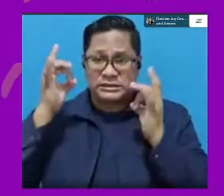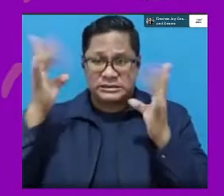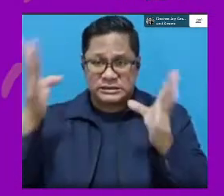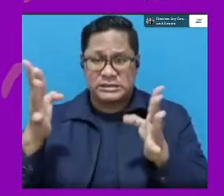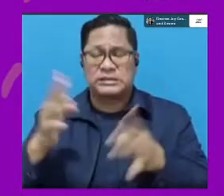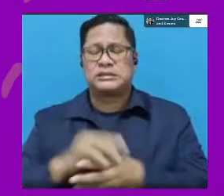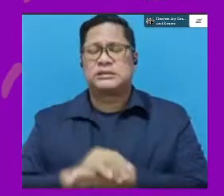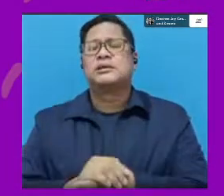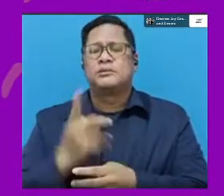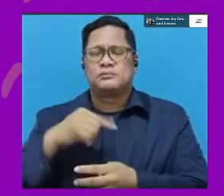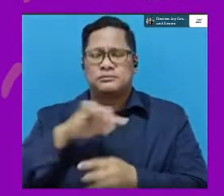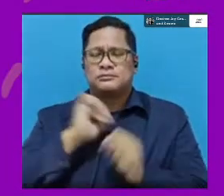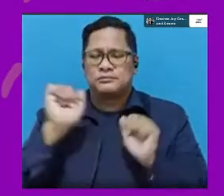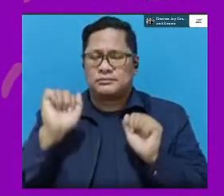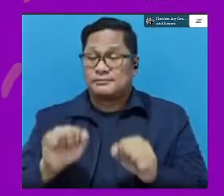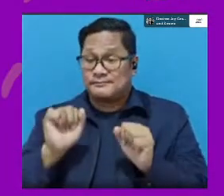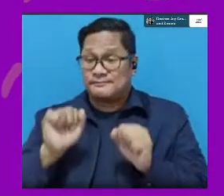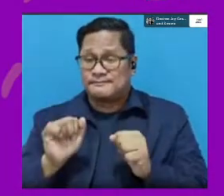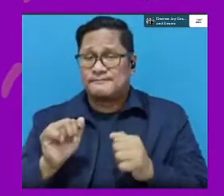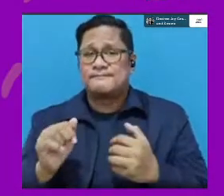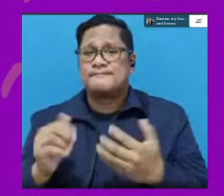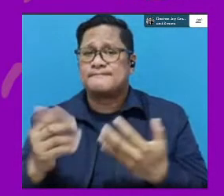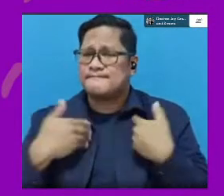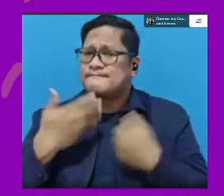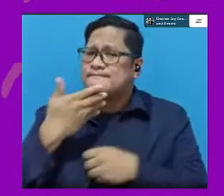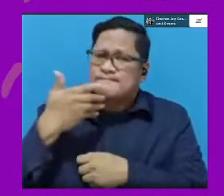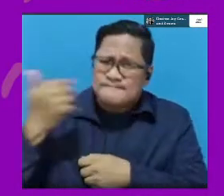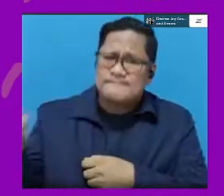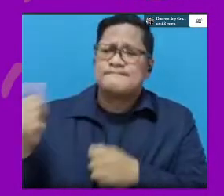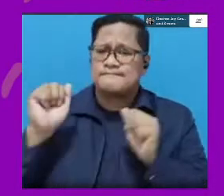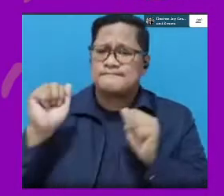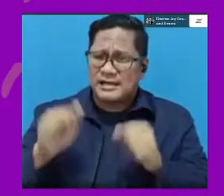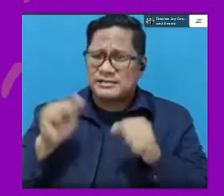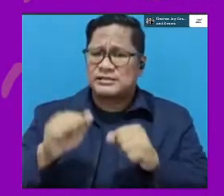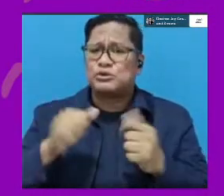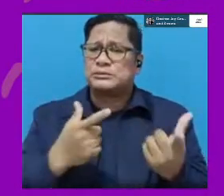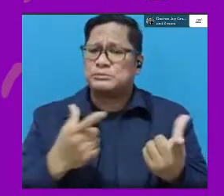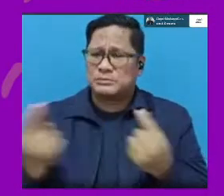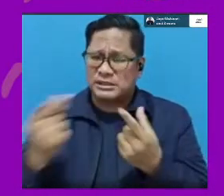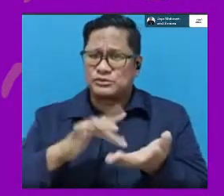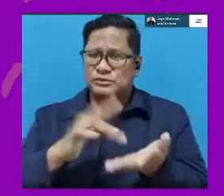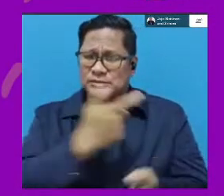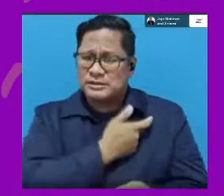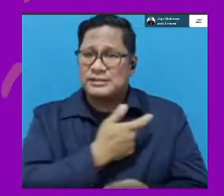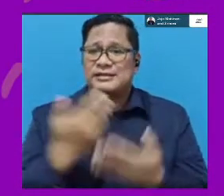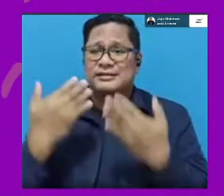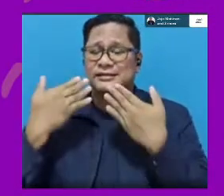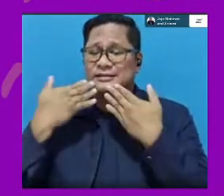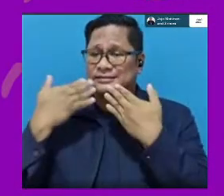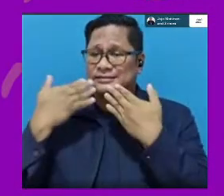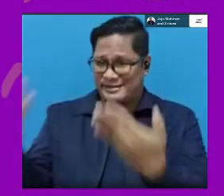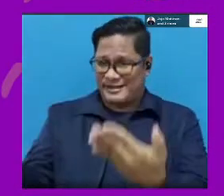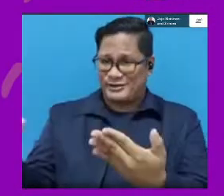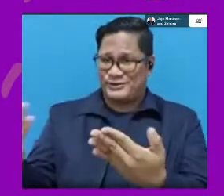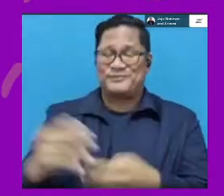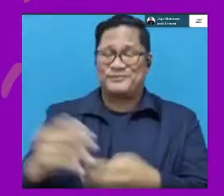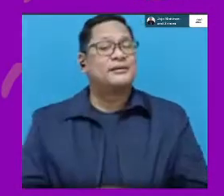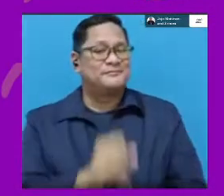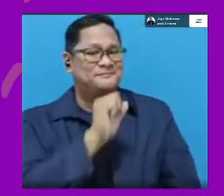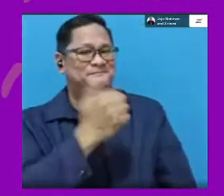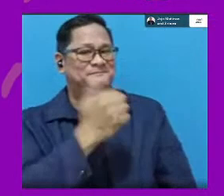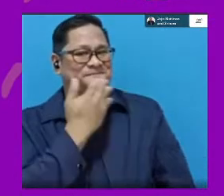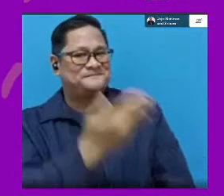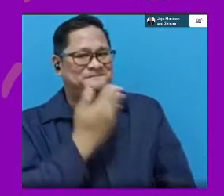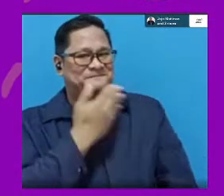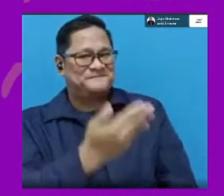we can have the best possible rollout possible. So maraming salamat po ulit. Maraming salamat po. Thank you